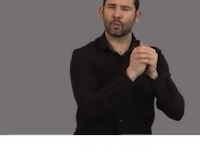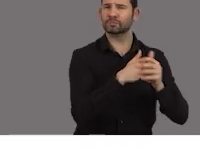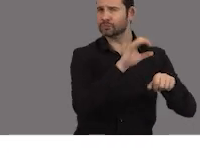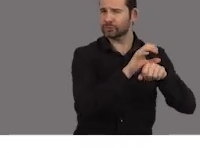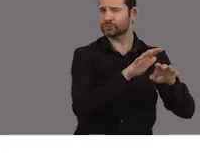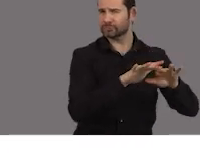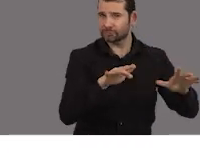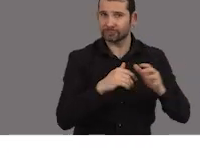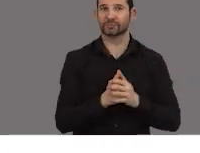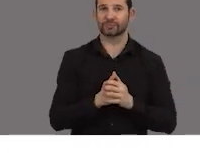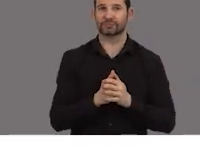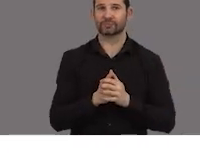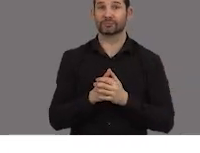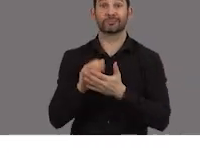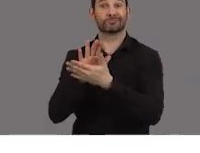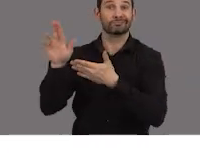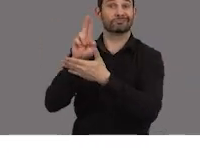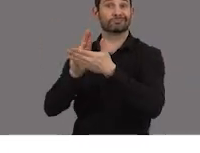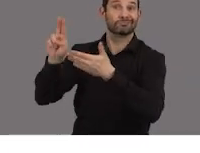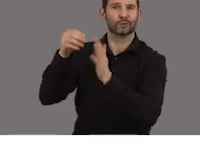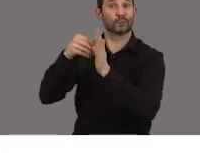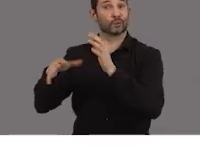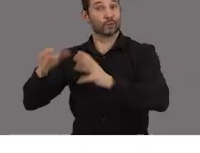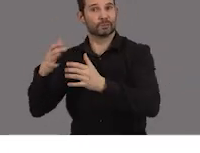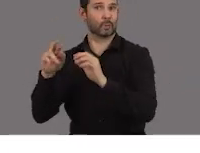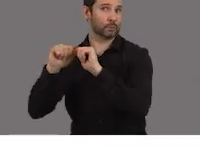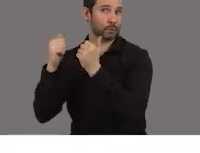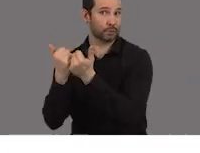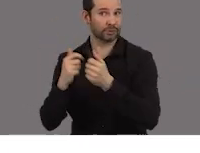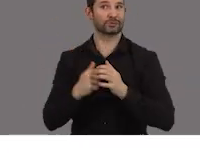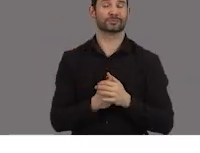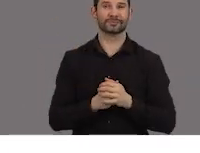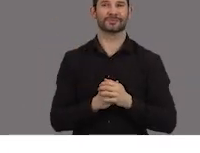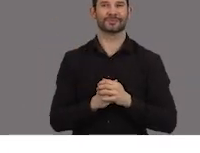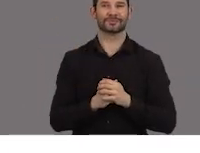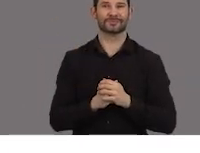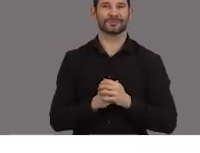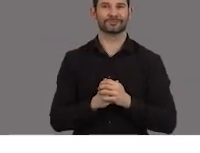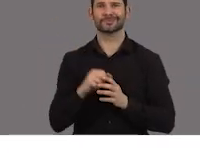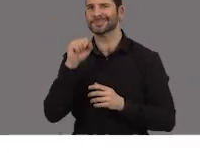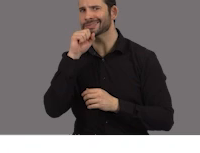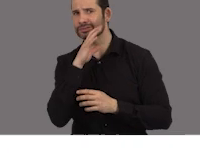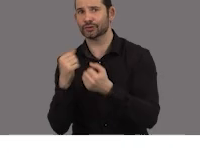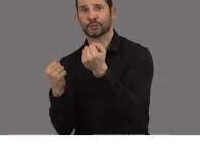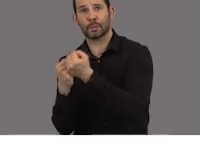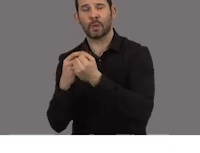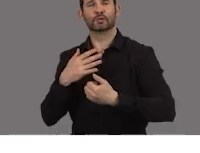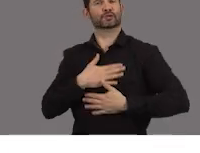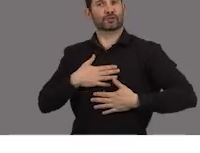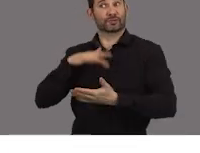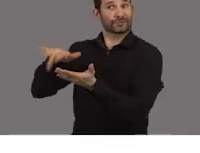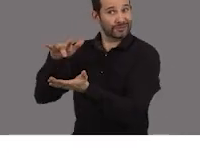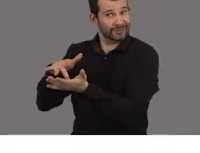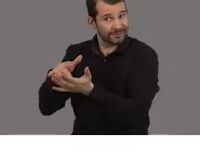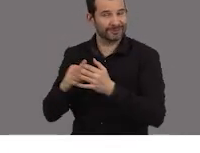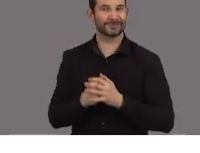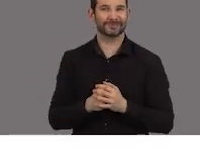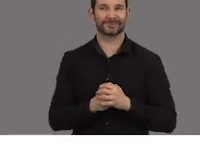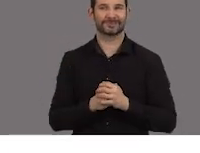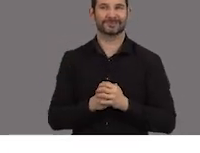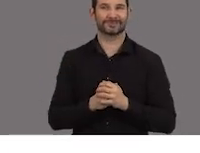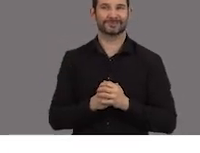worship, post-secondary student groups or associations, senior support and recreation